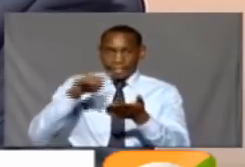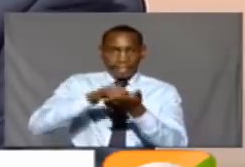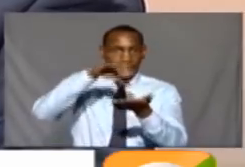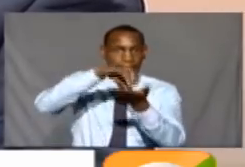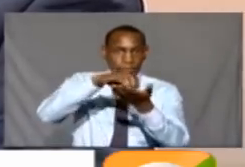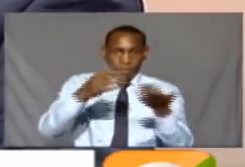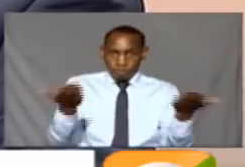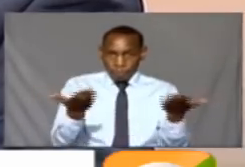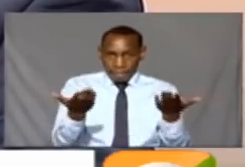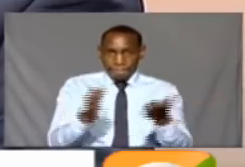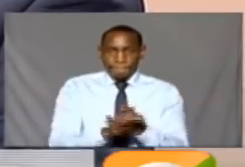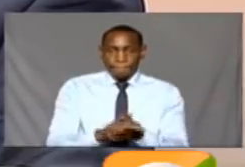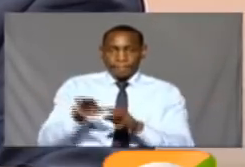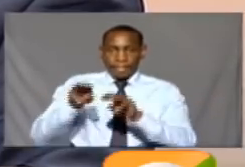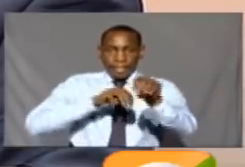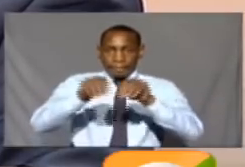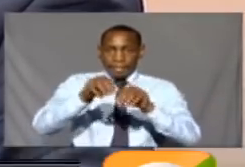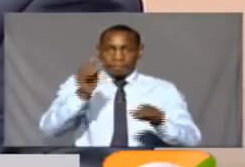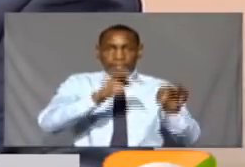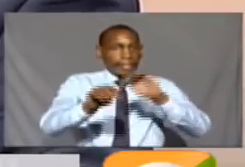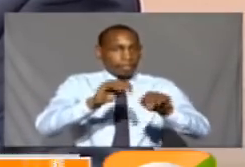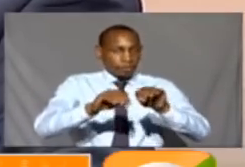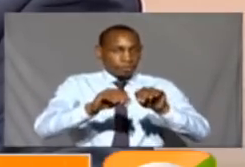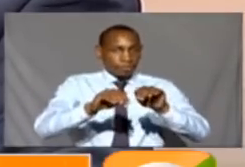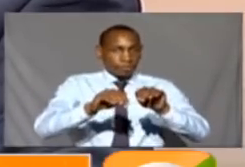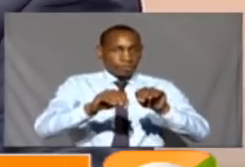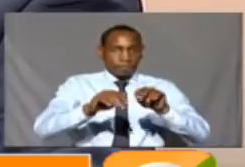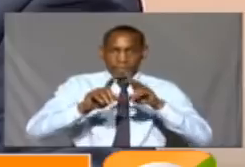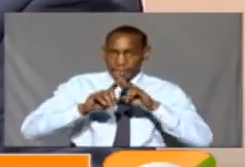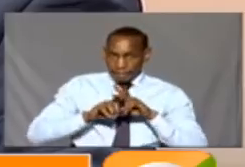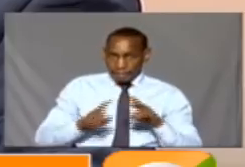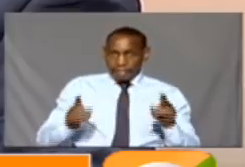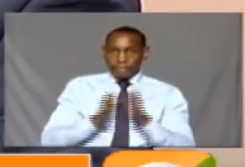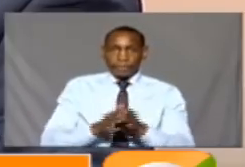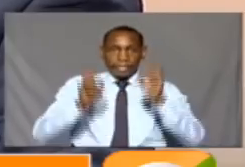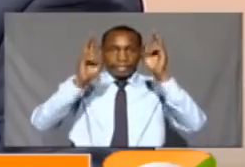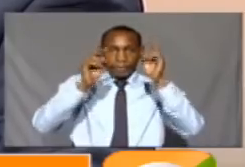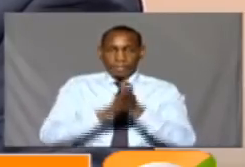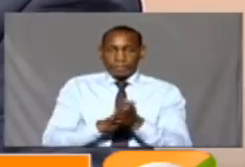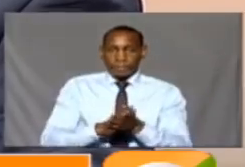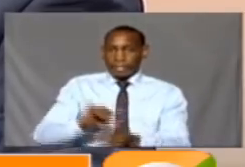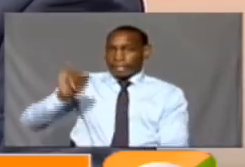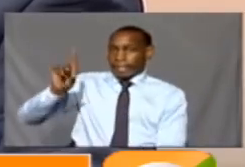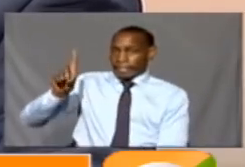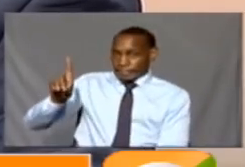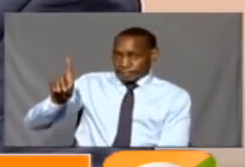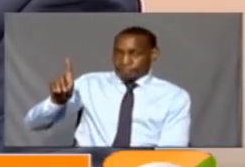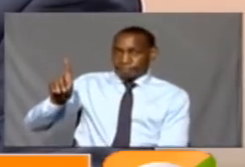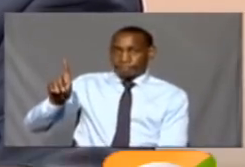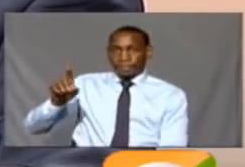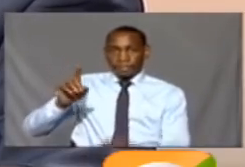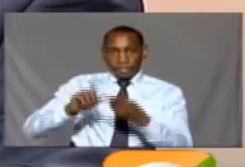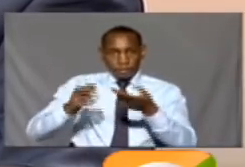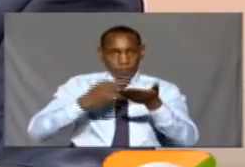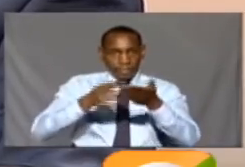where the management of our elections, right from issuance of identity cards, registration of